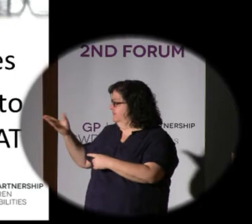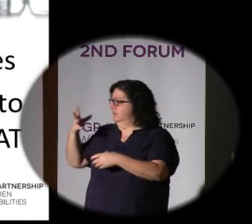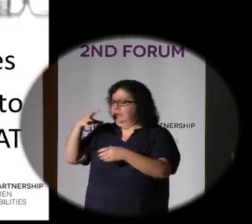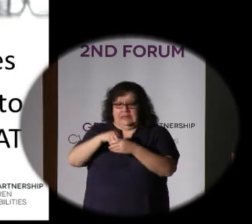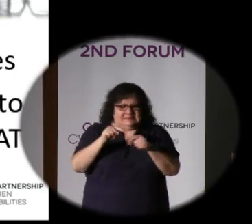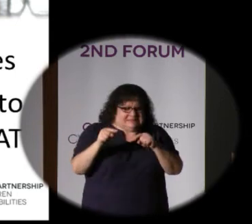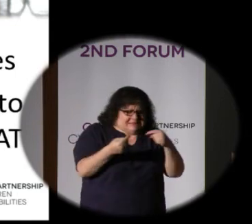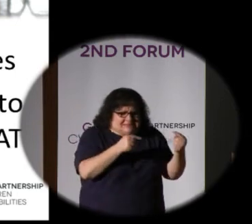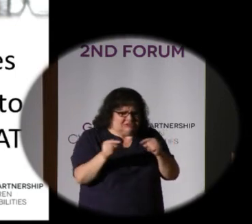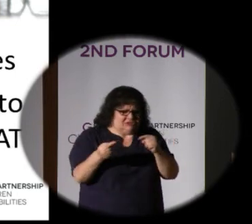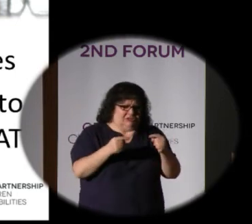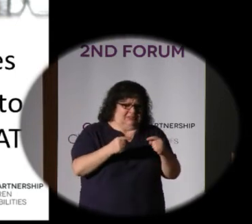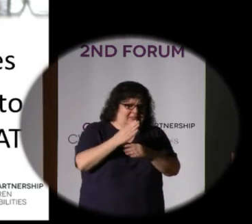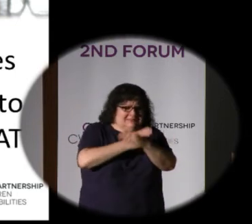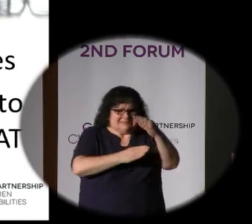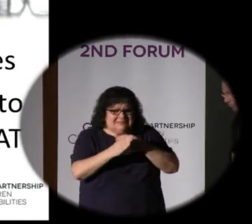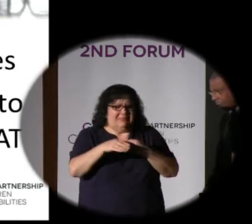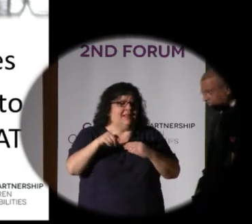AT. Thank you very much.